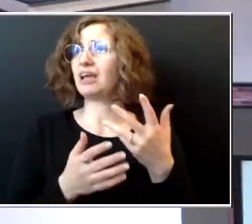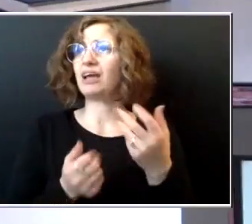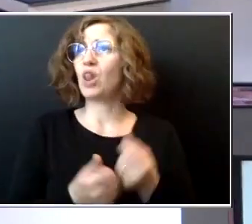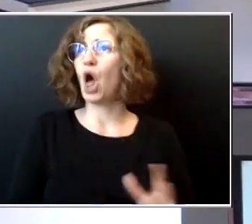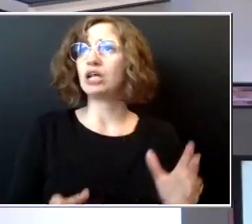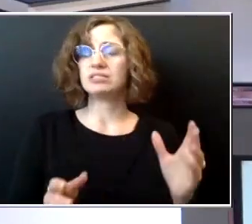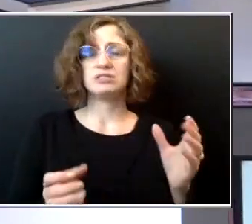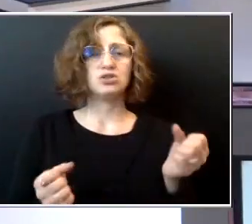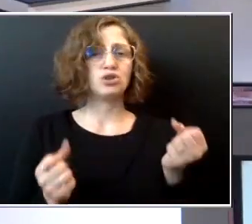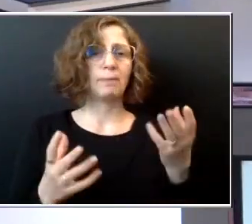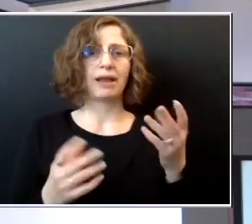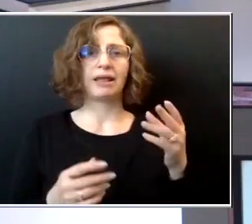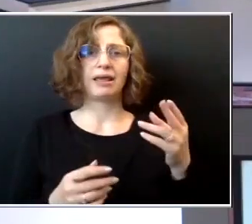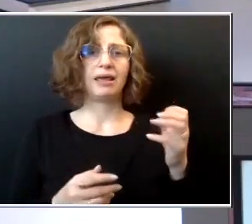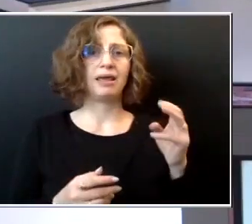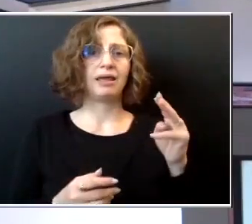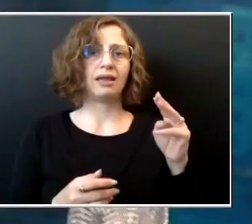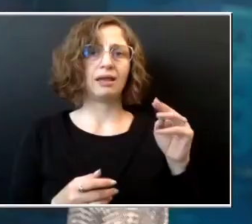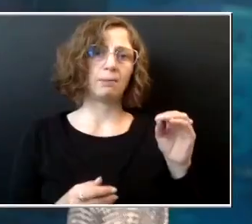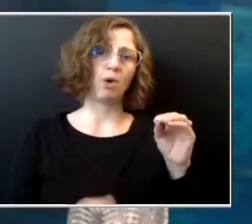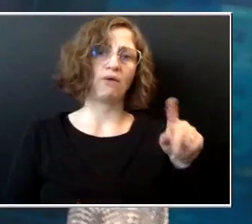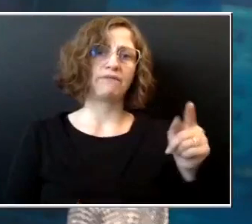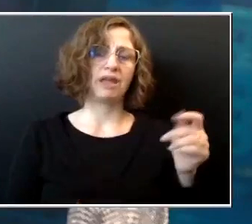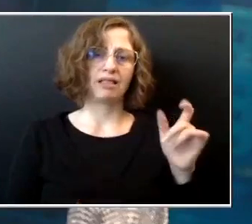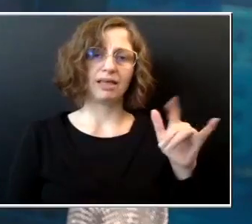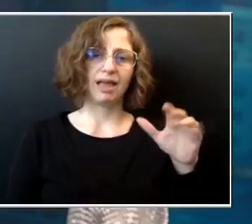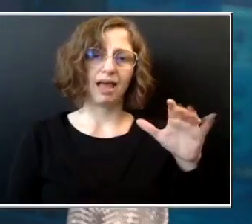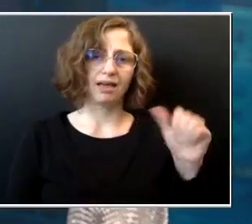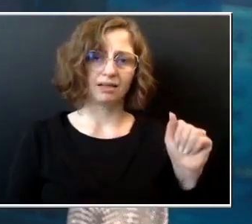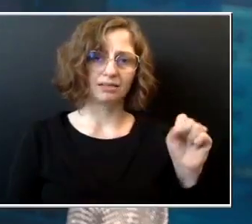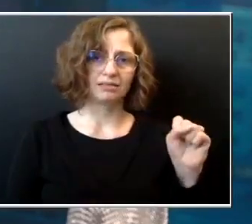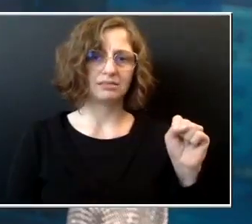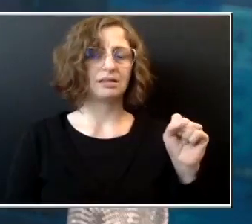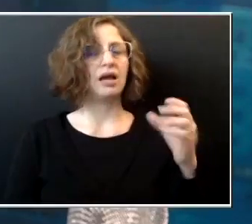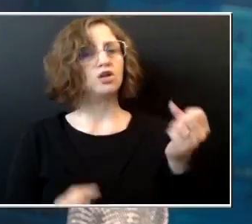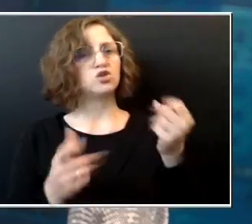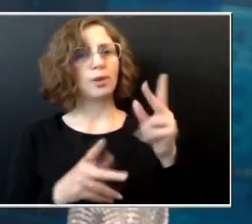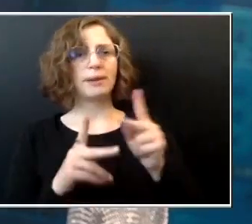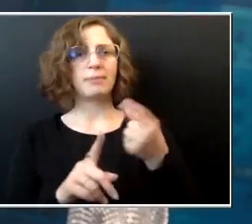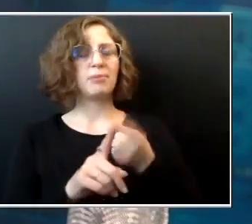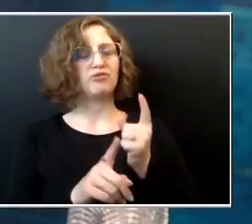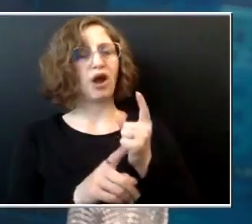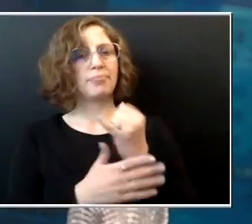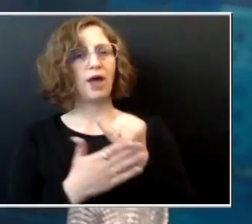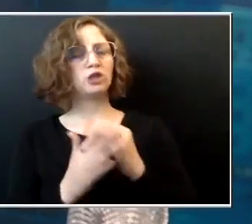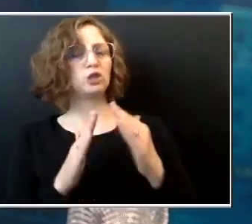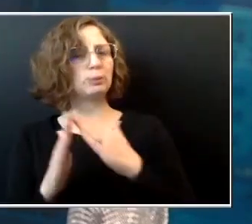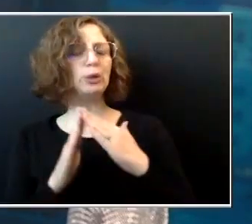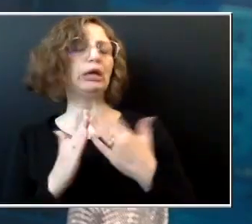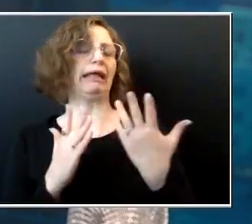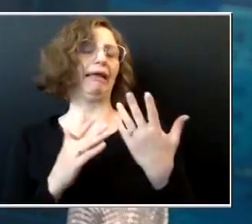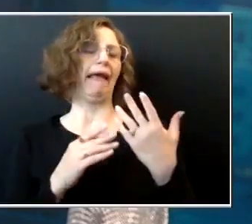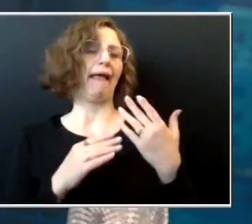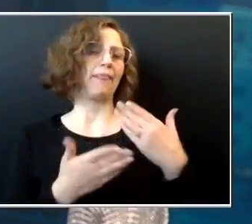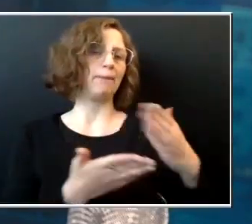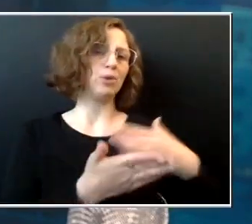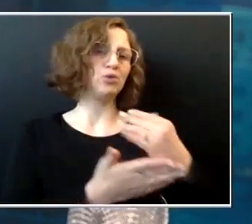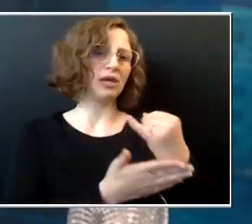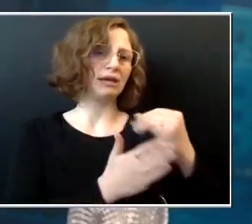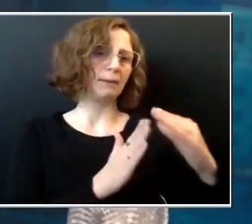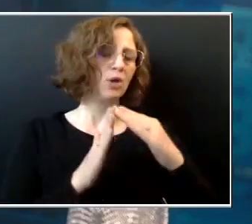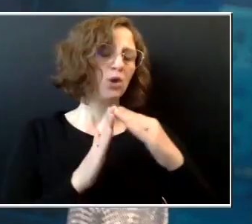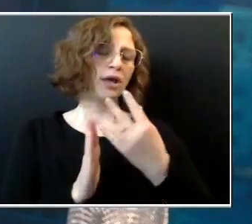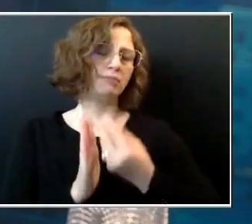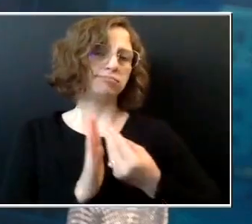can't even begin to describe. So many people in the arts community, the music community, so many different places. It was a true tragedy. And Hawkeye, I know that